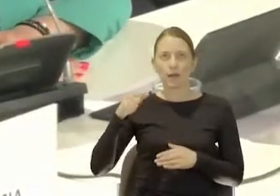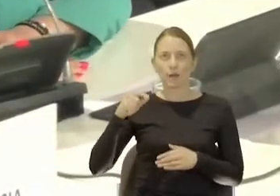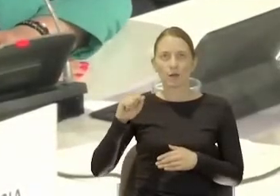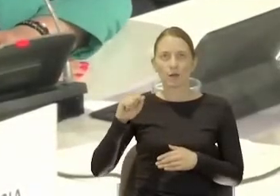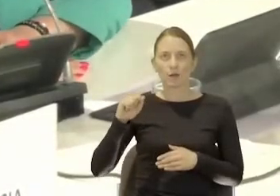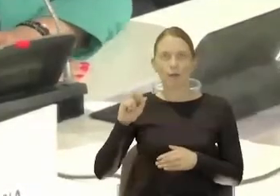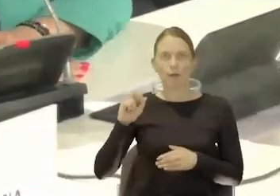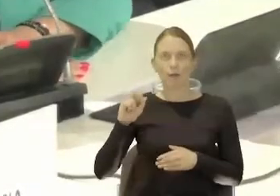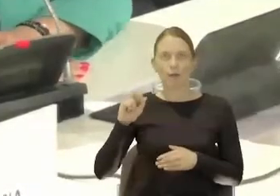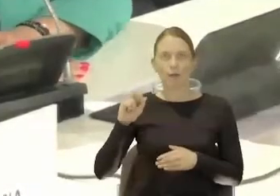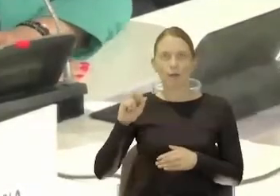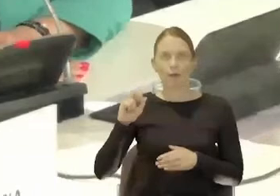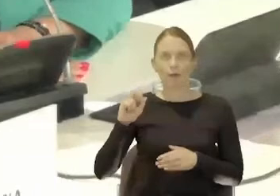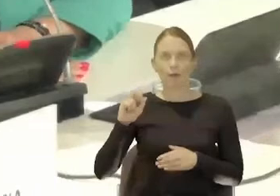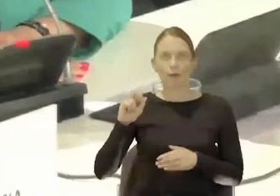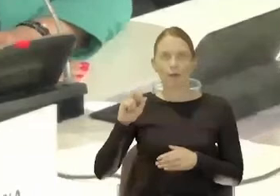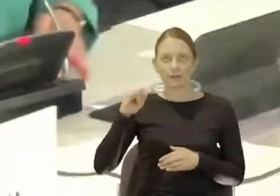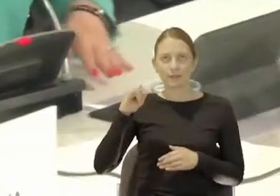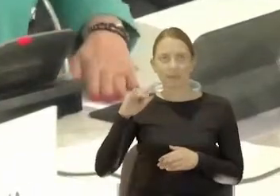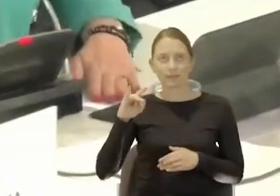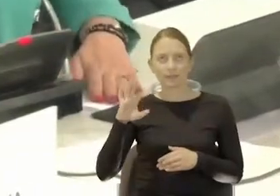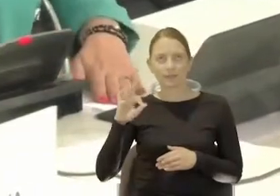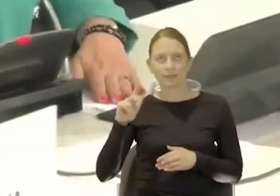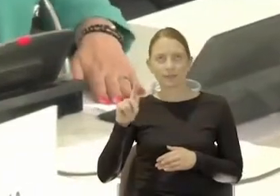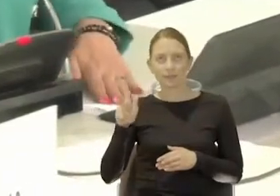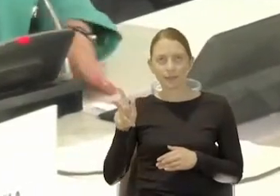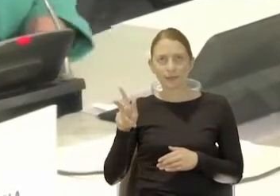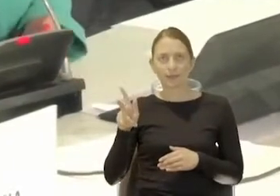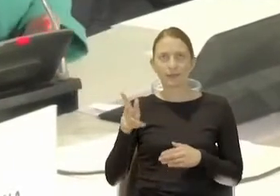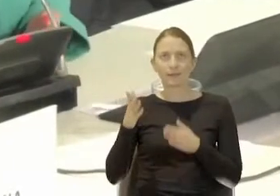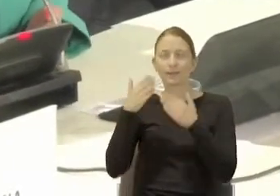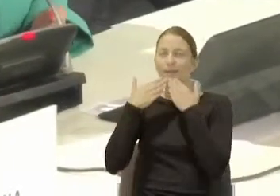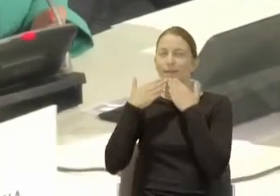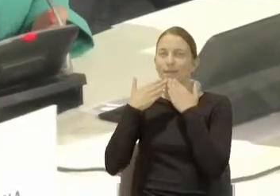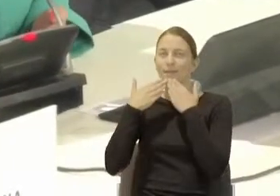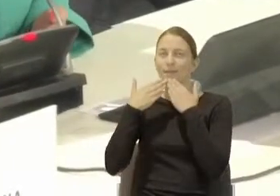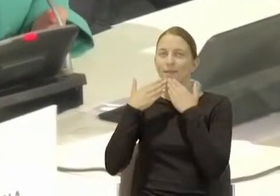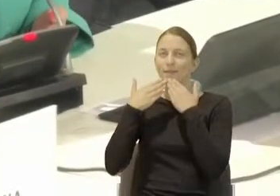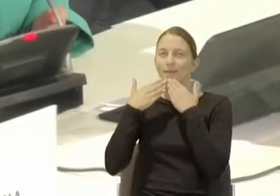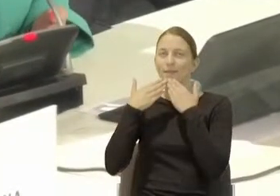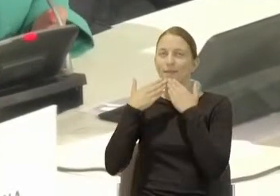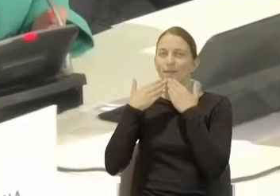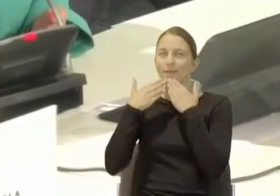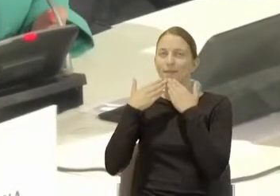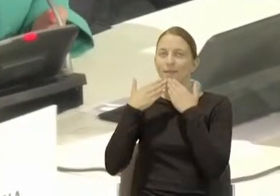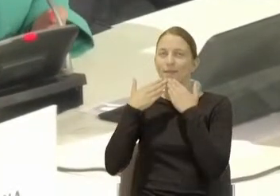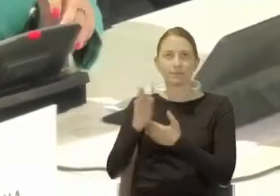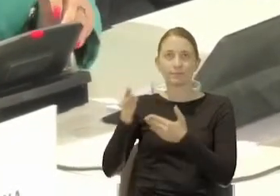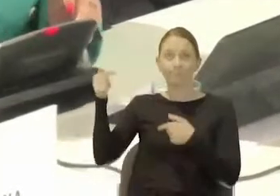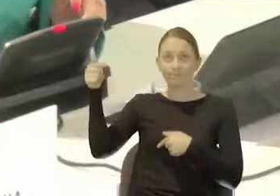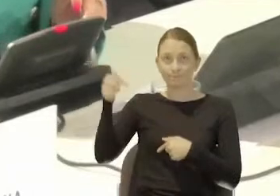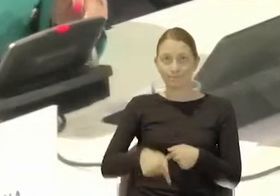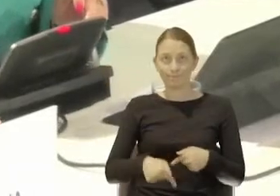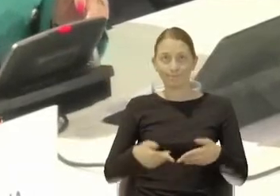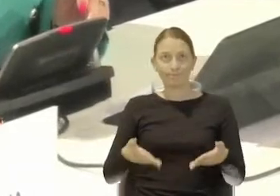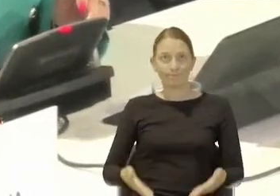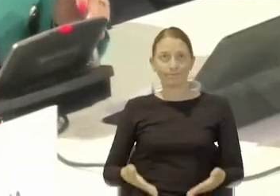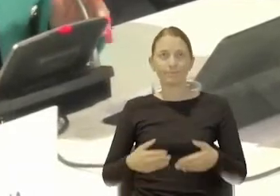Thank you very much, dear Executive Director, dear President, dear